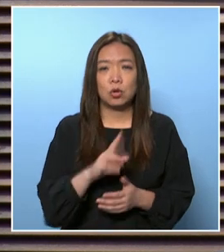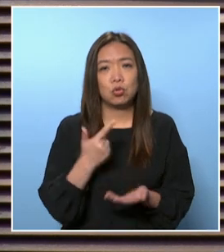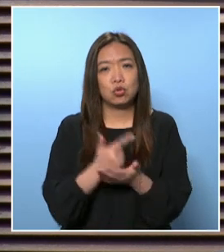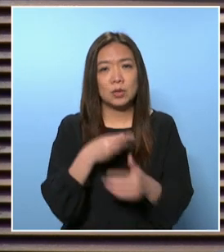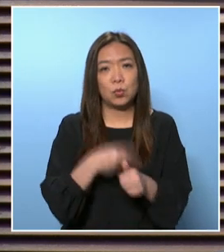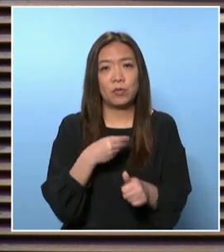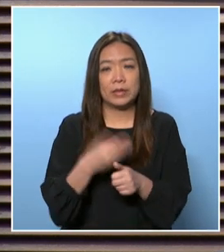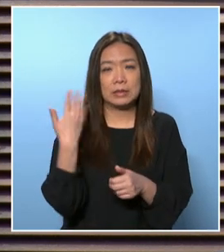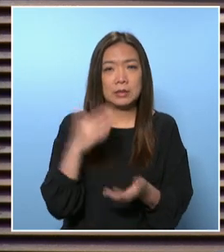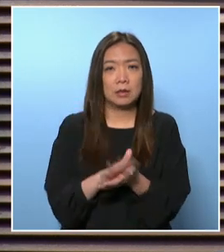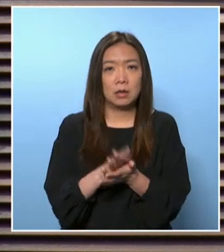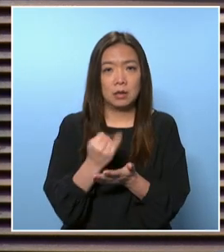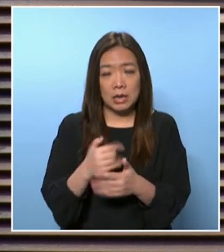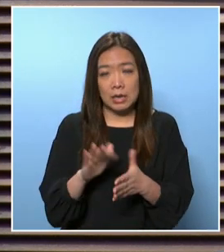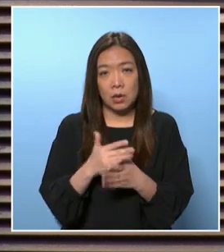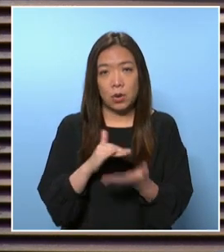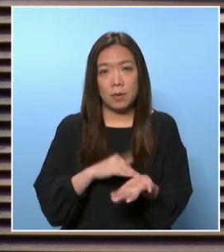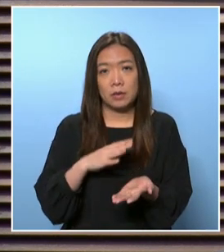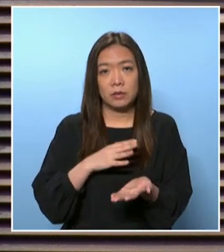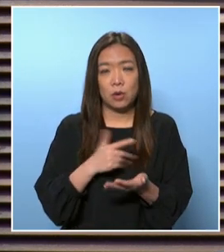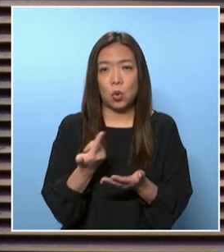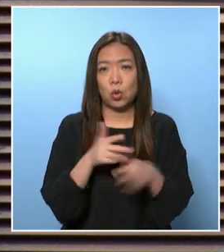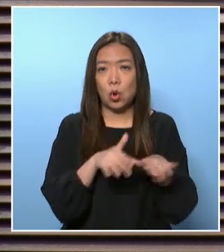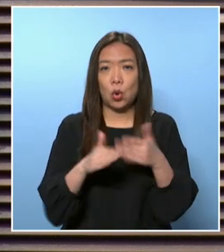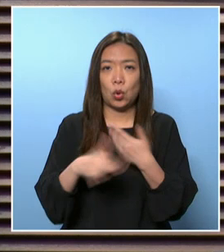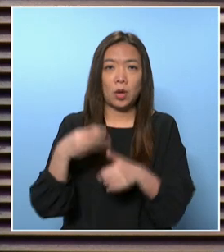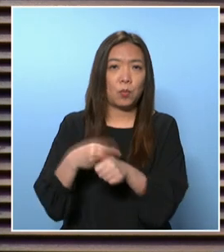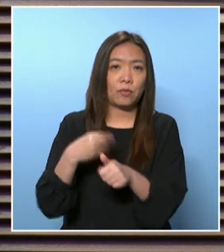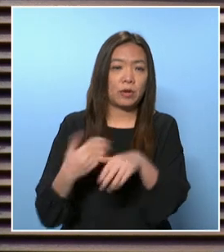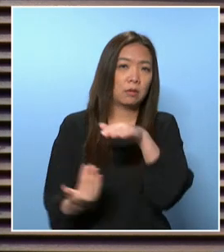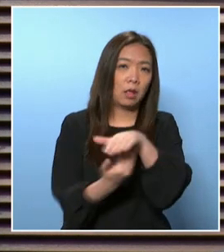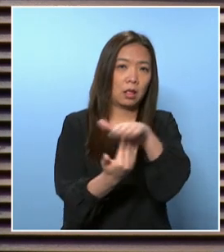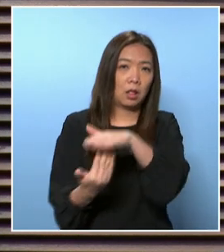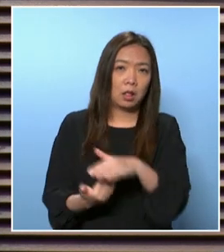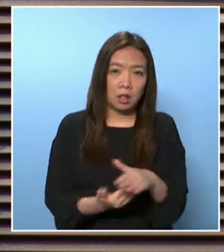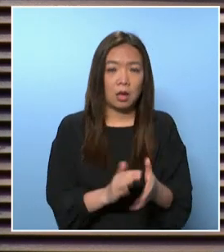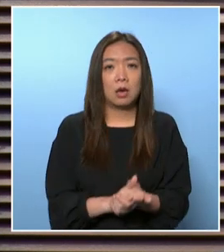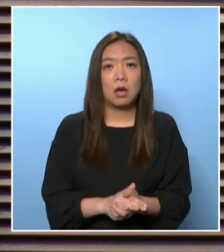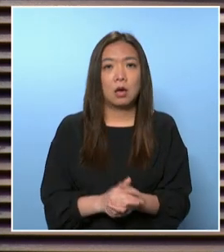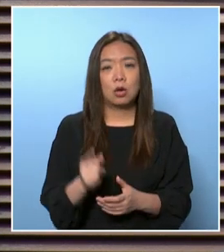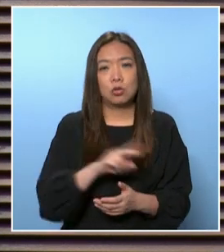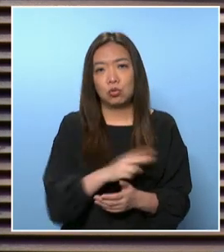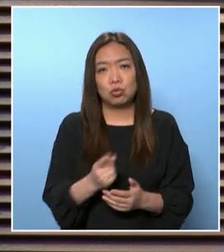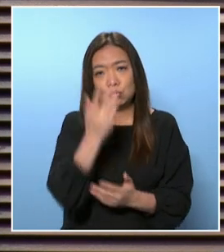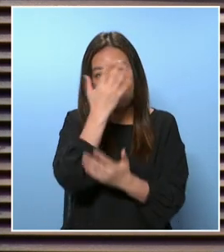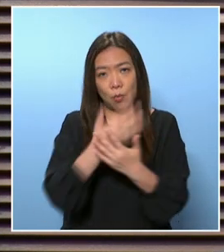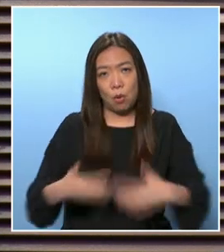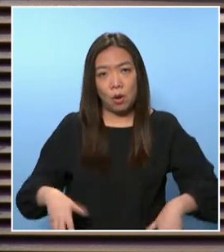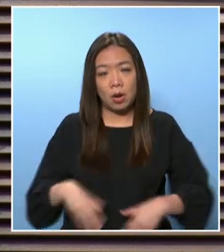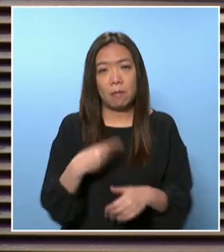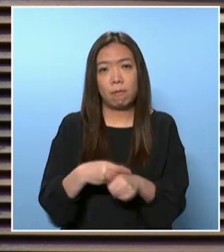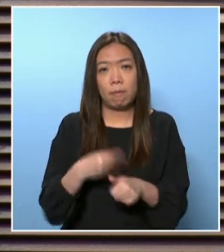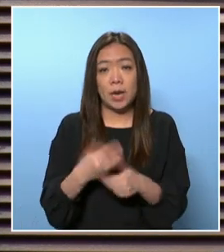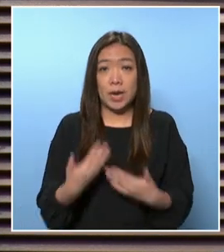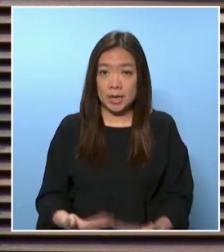We also emphasize the importance of training. A lot of the overseas training has stopped